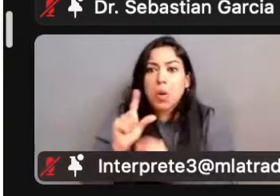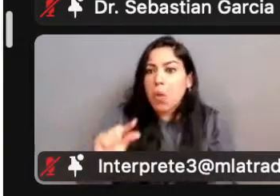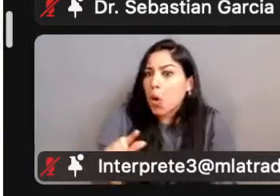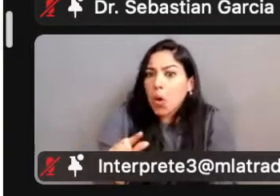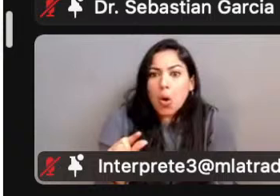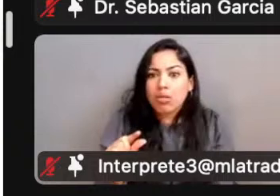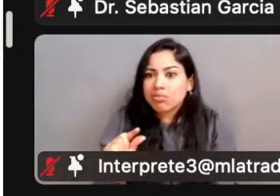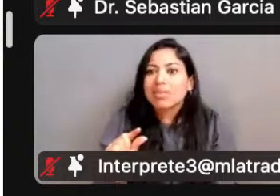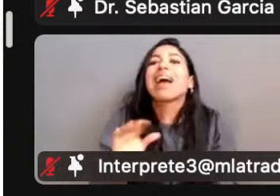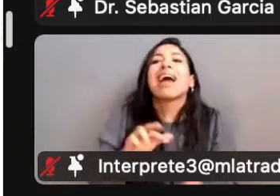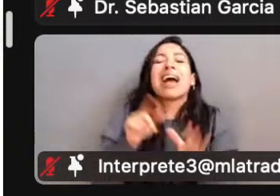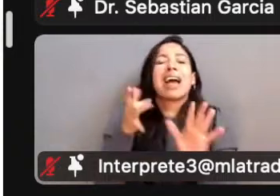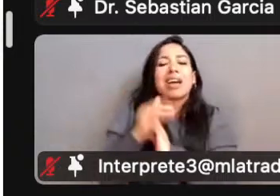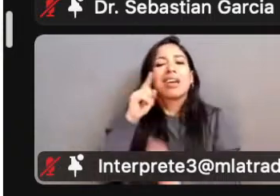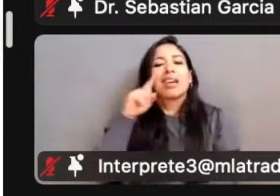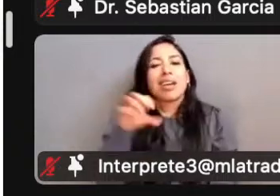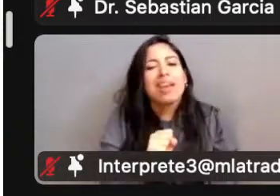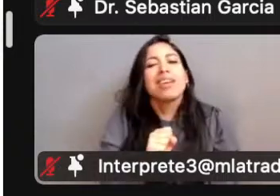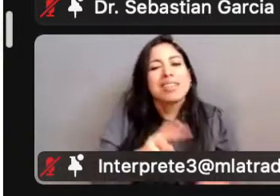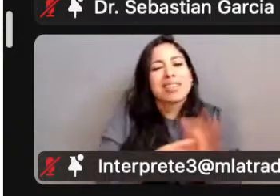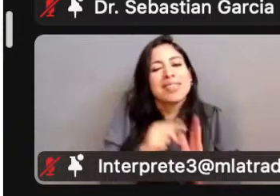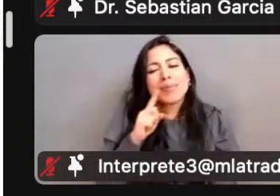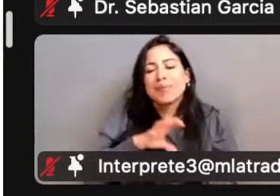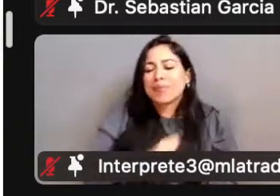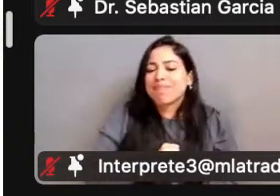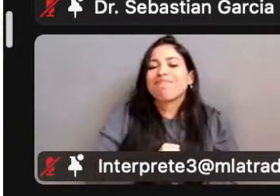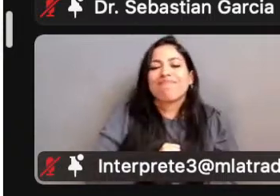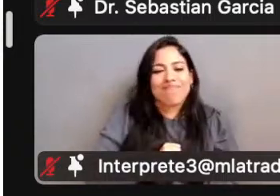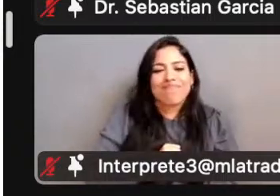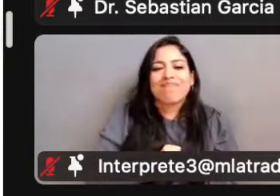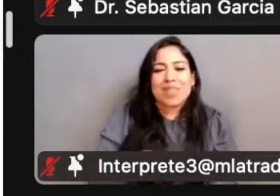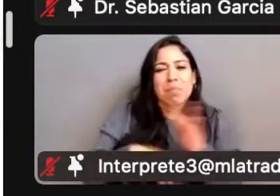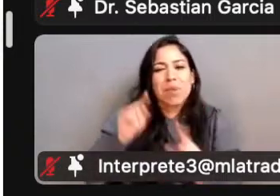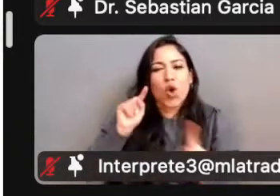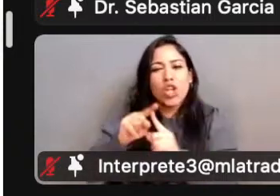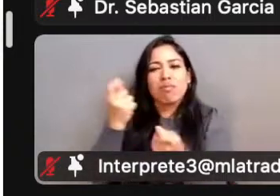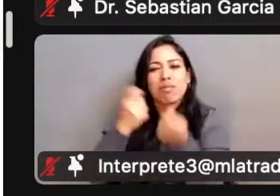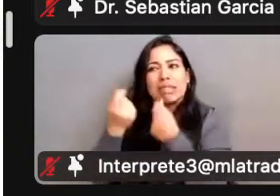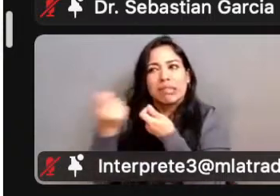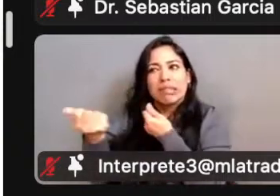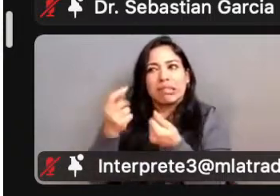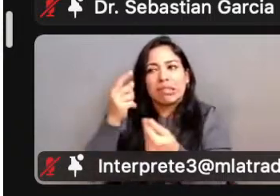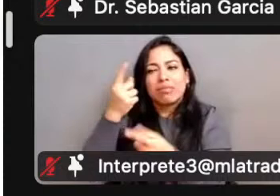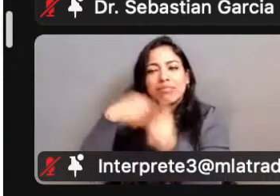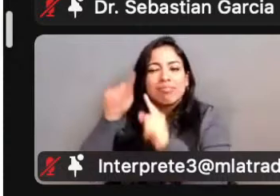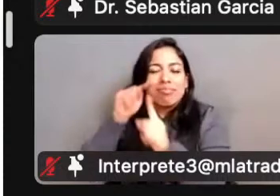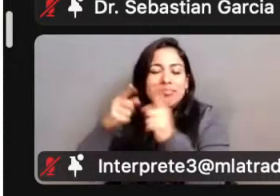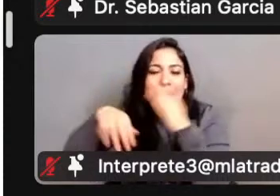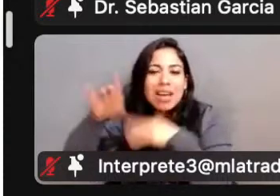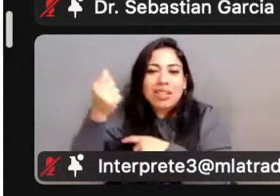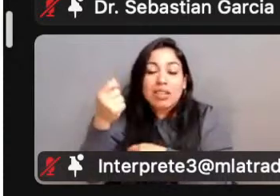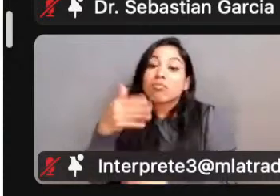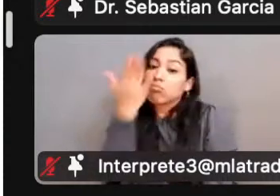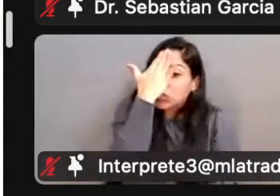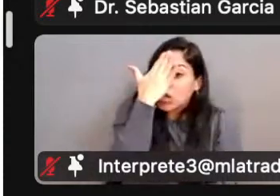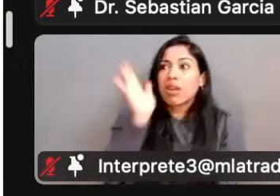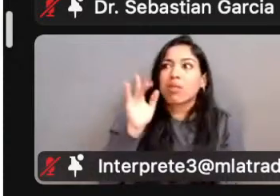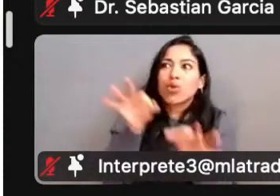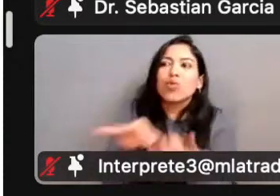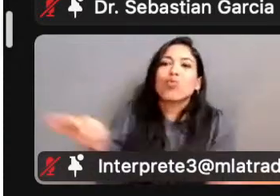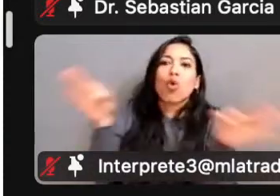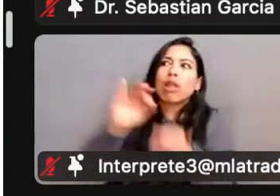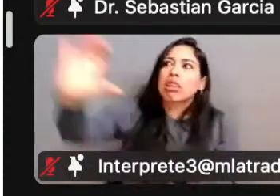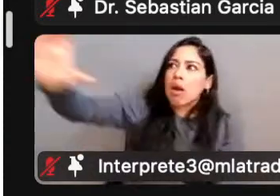is another of the characteristics, unfortunate characteristics. And as we know that the income is